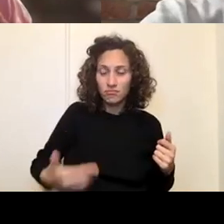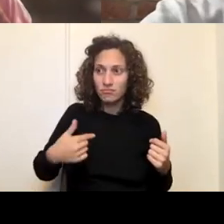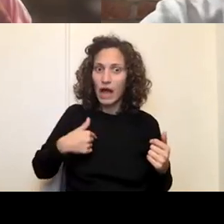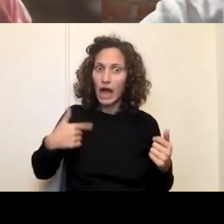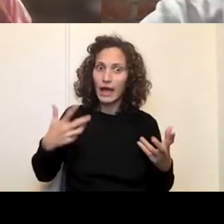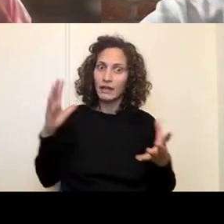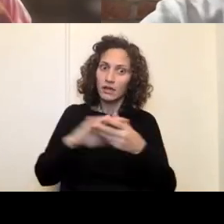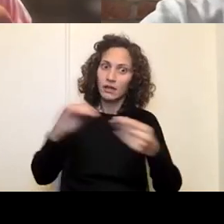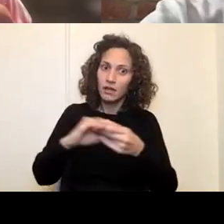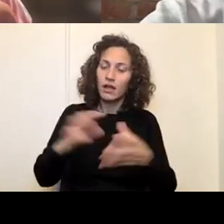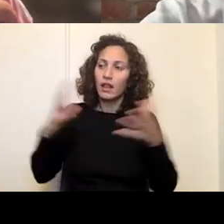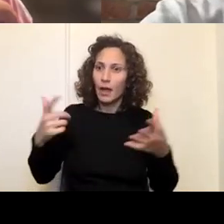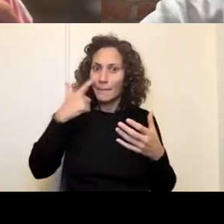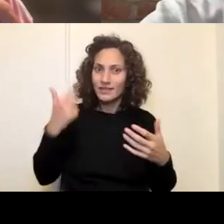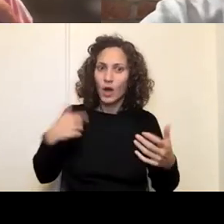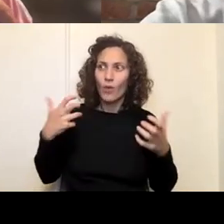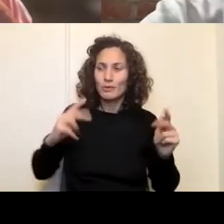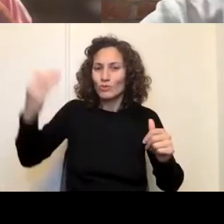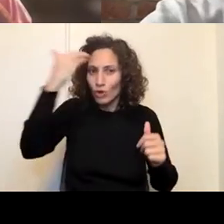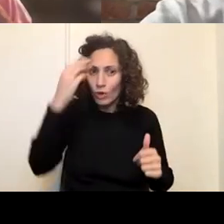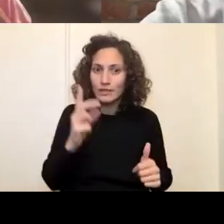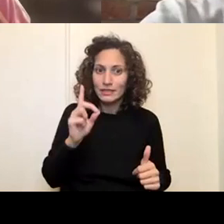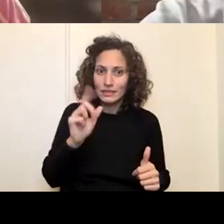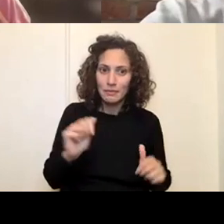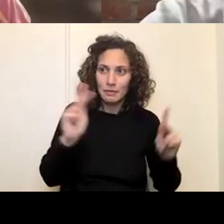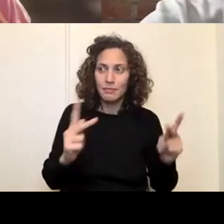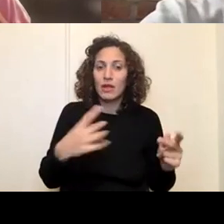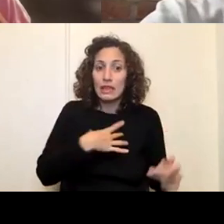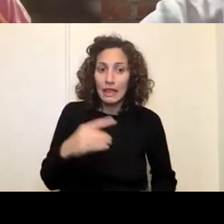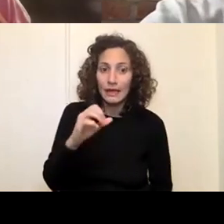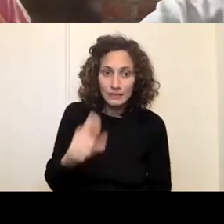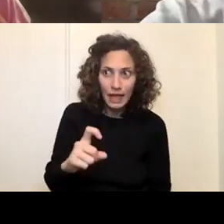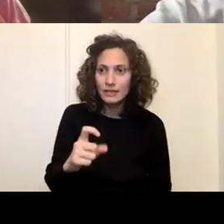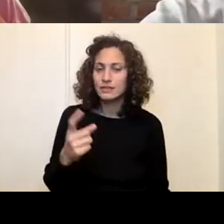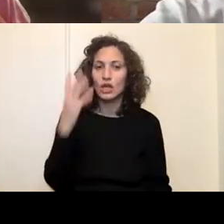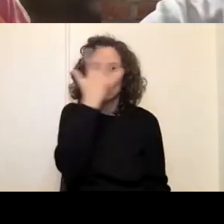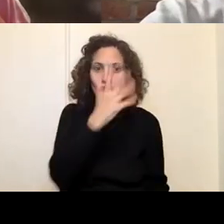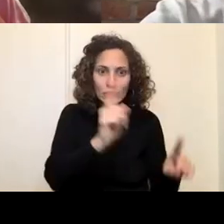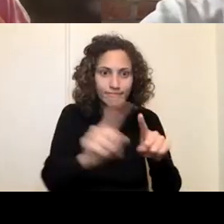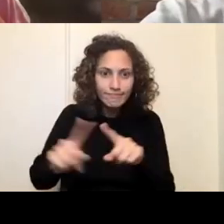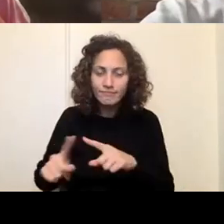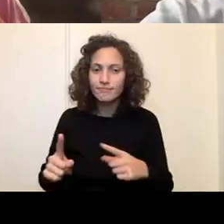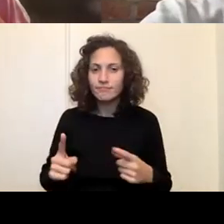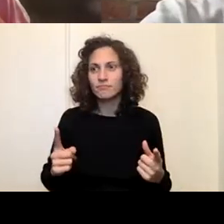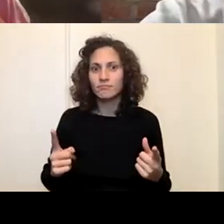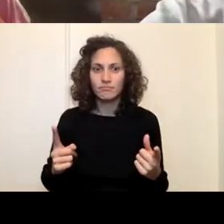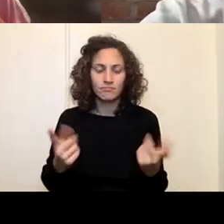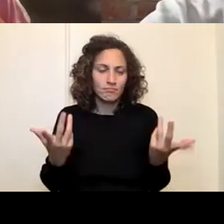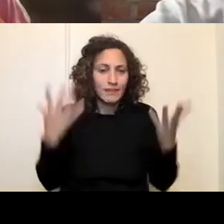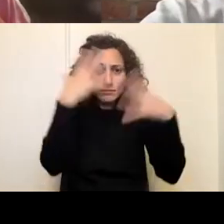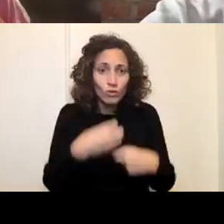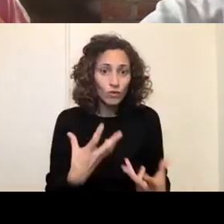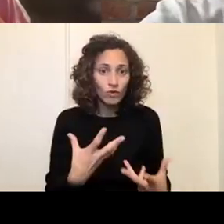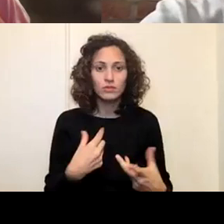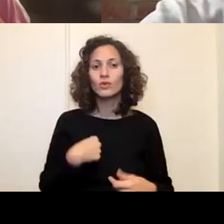they do like to have sex. And it comes in all forms, and it's really beautiful. And so I think one of the ways that